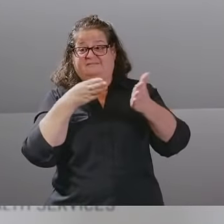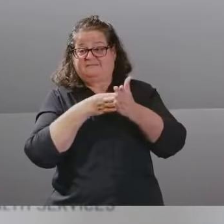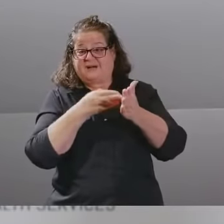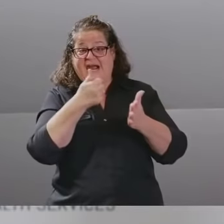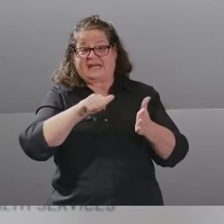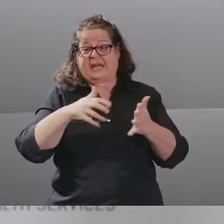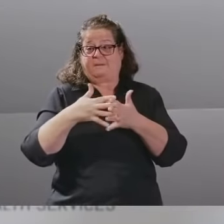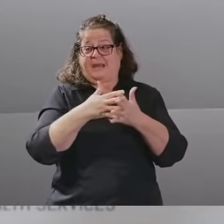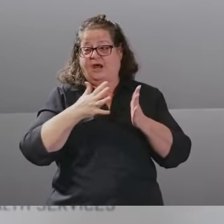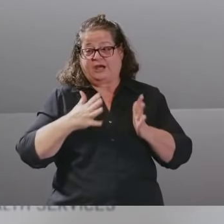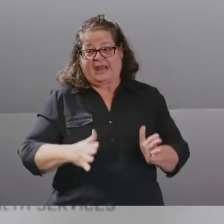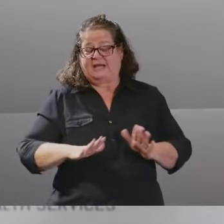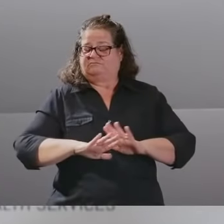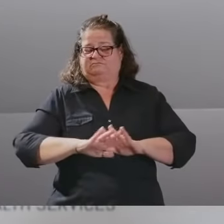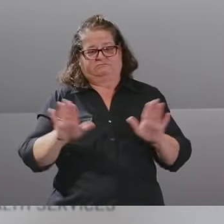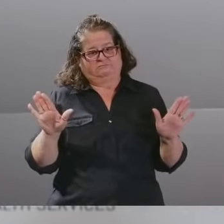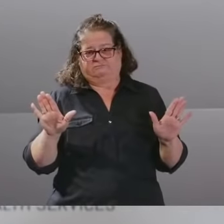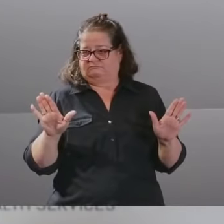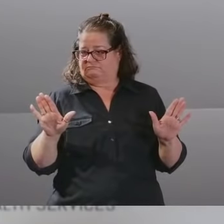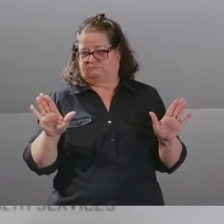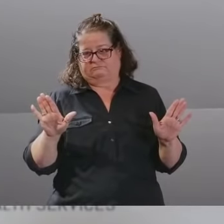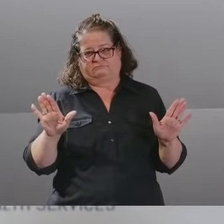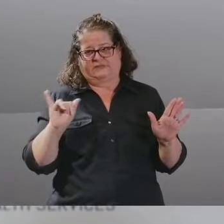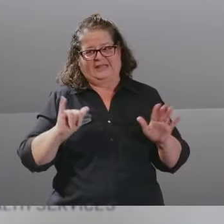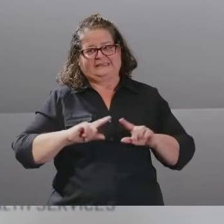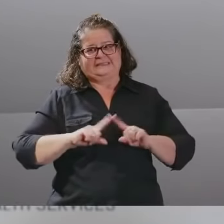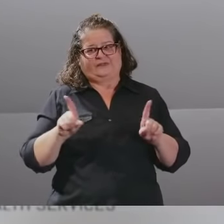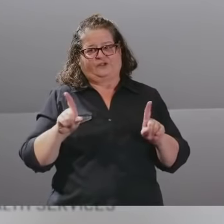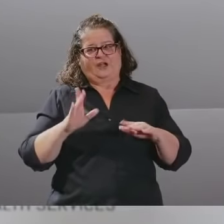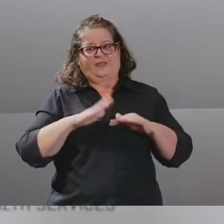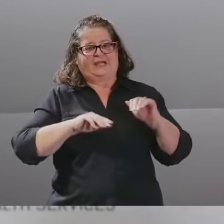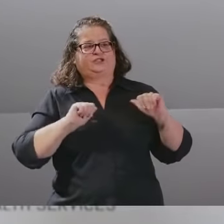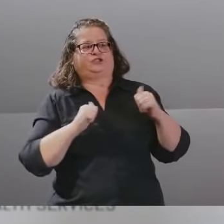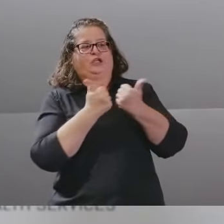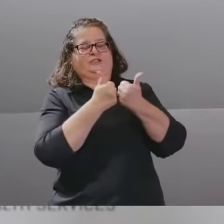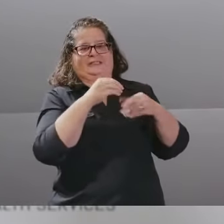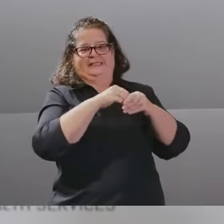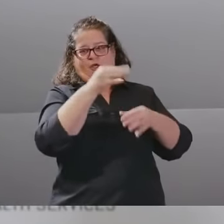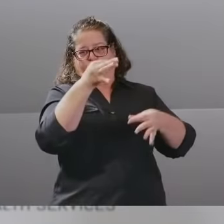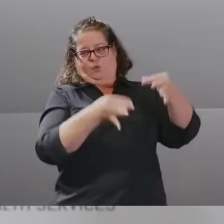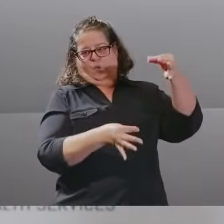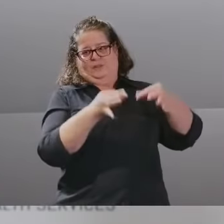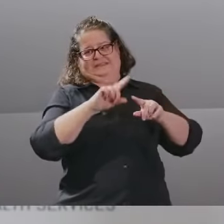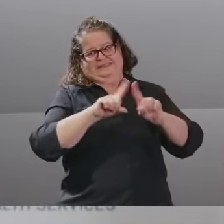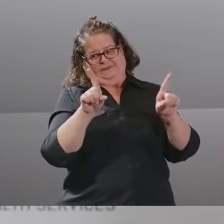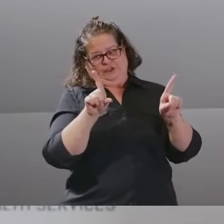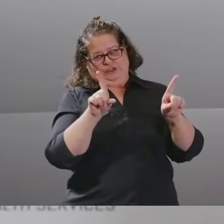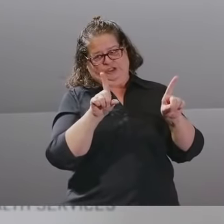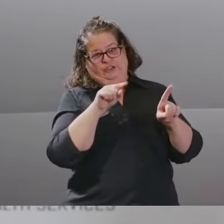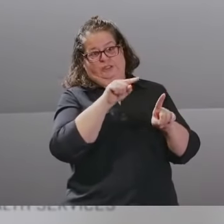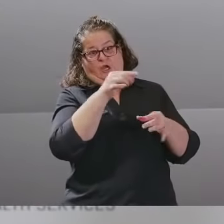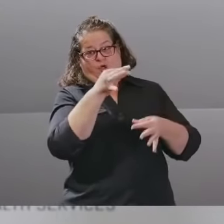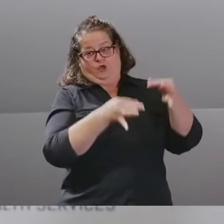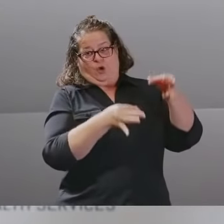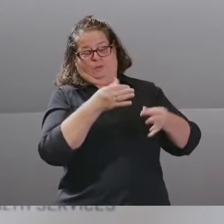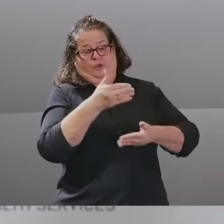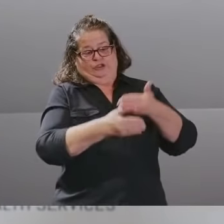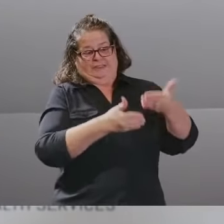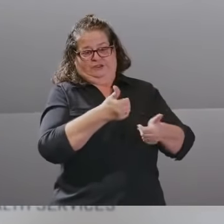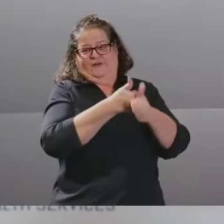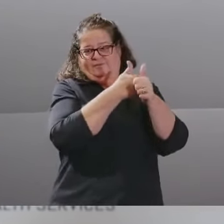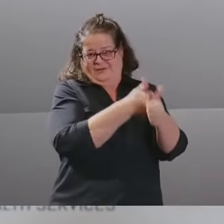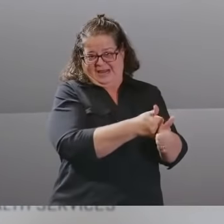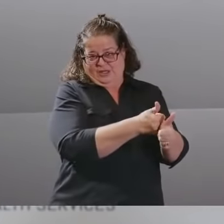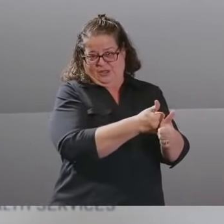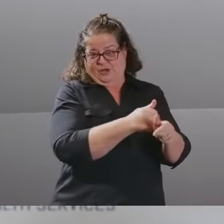So that's different than a court challenge. Okay, a court challenge will play itself out, but it's completely